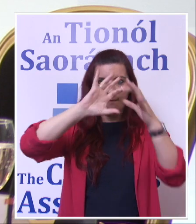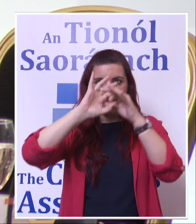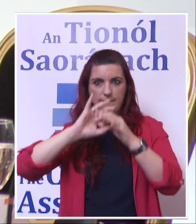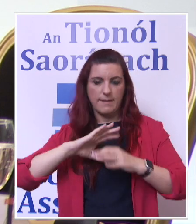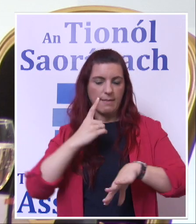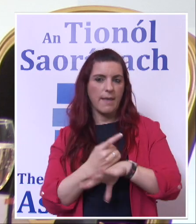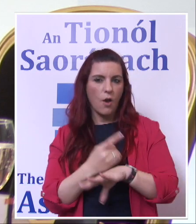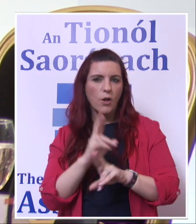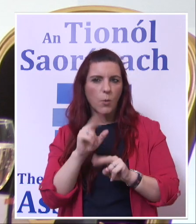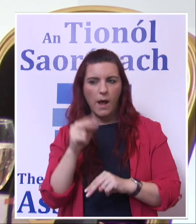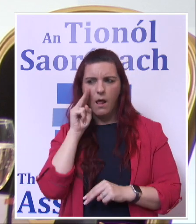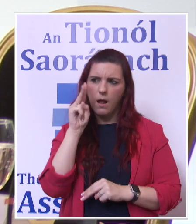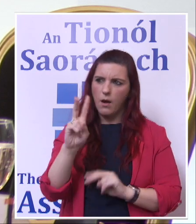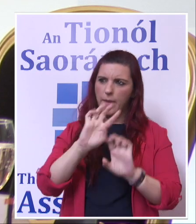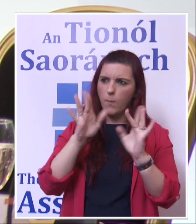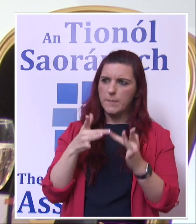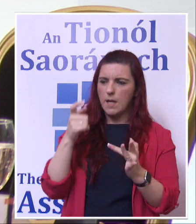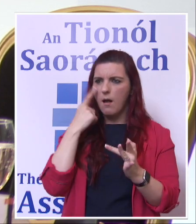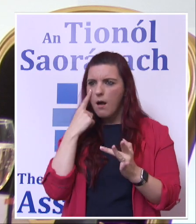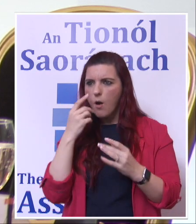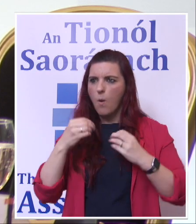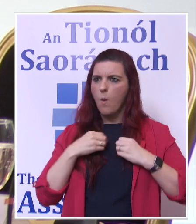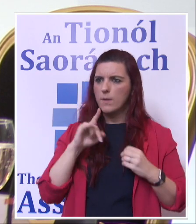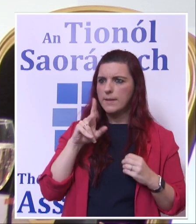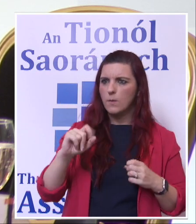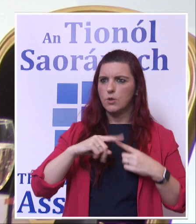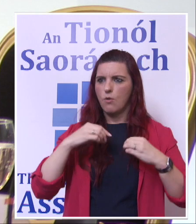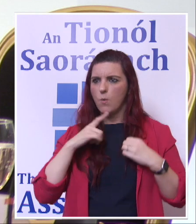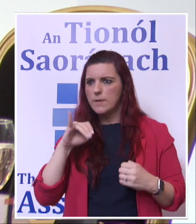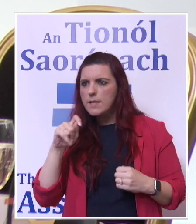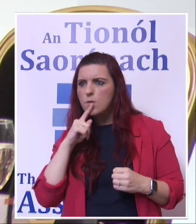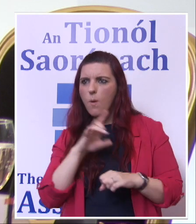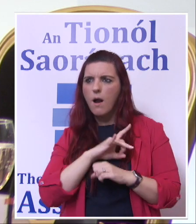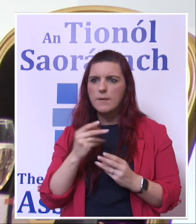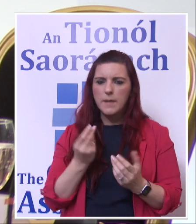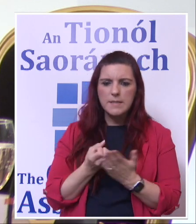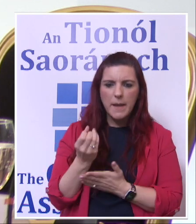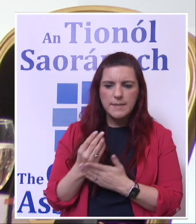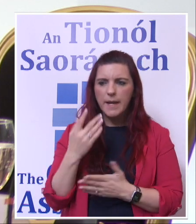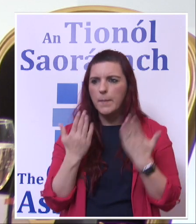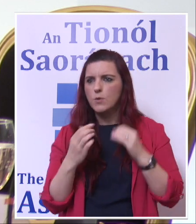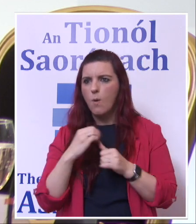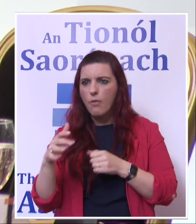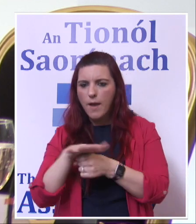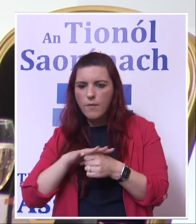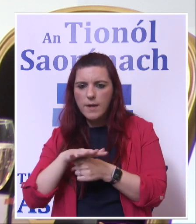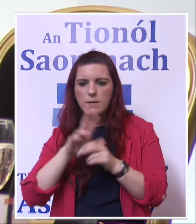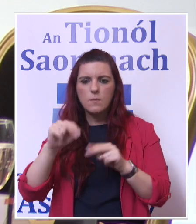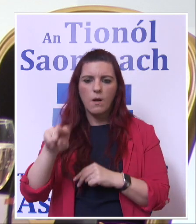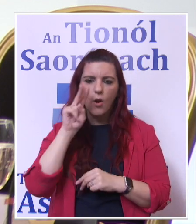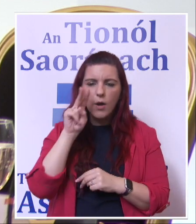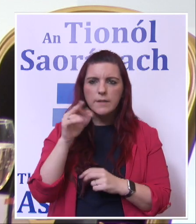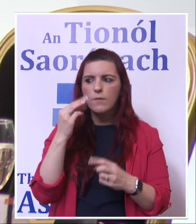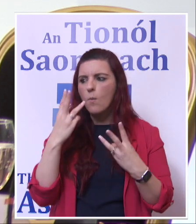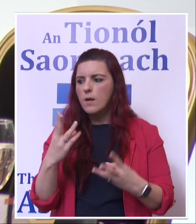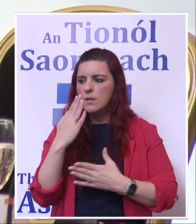that, and you can actually go into that, see your own county, your own district, what's spent in it, the other districts. You can look at, if you want to,